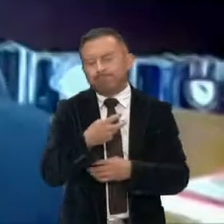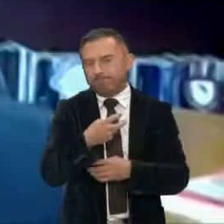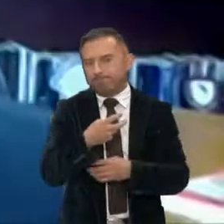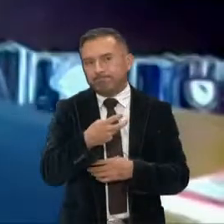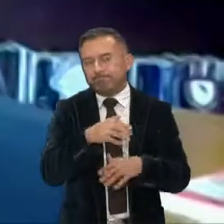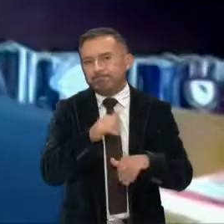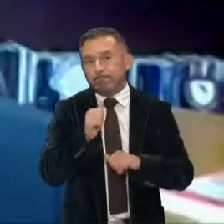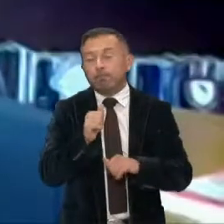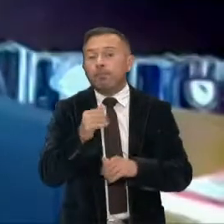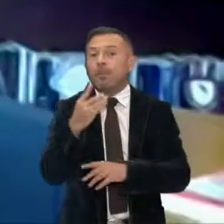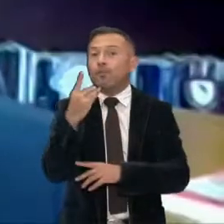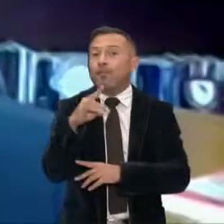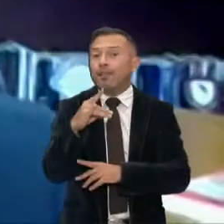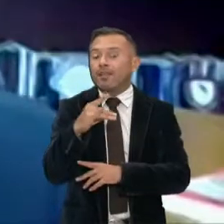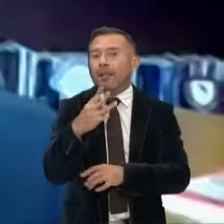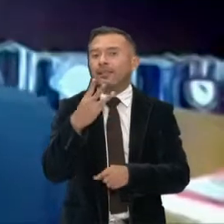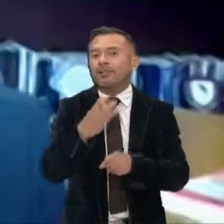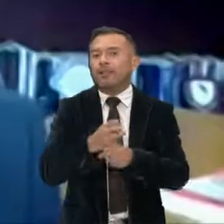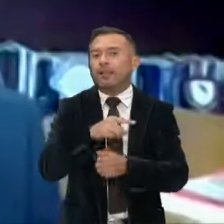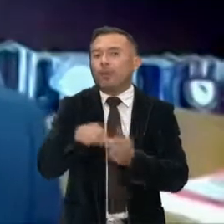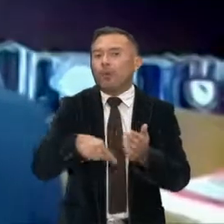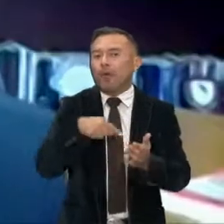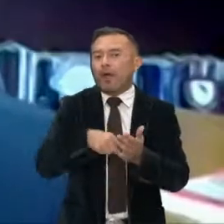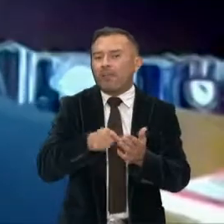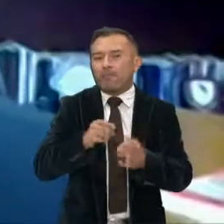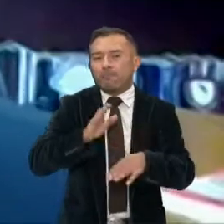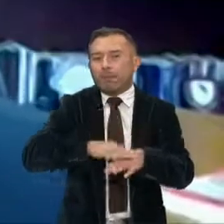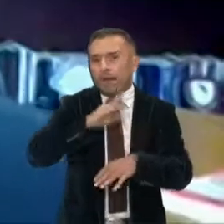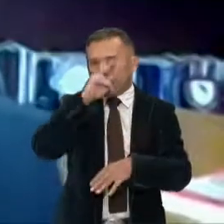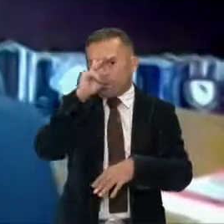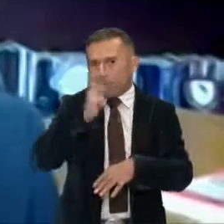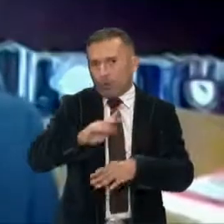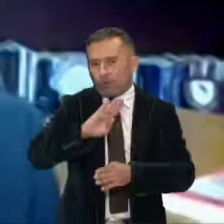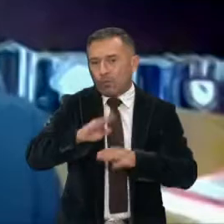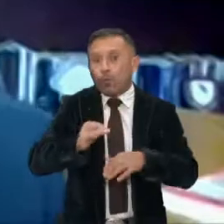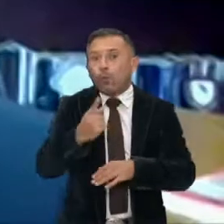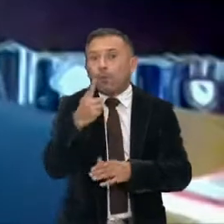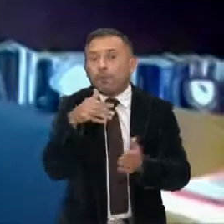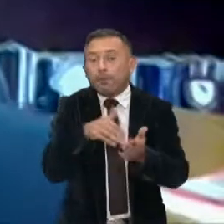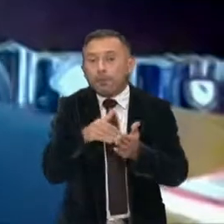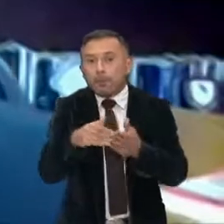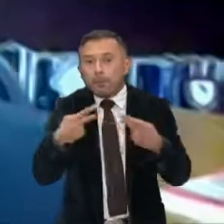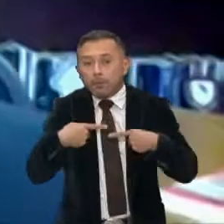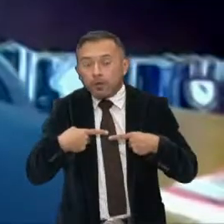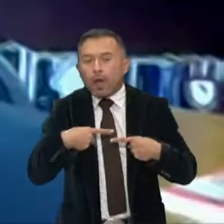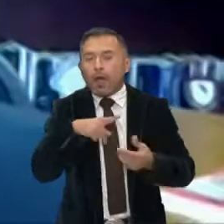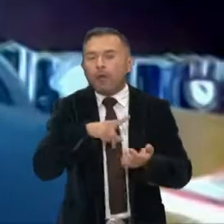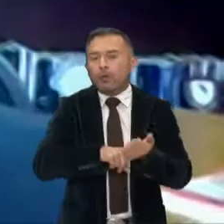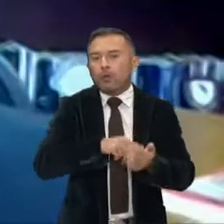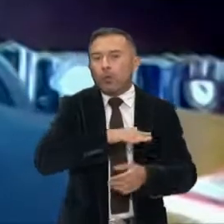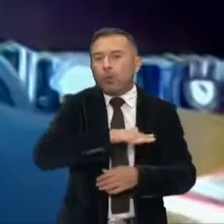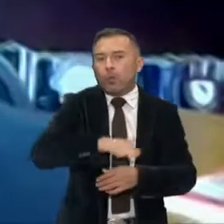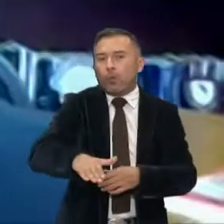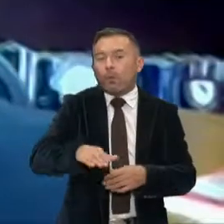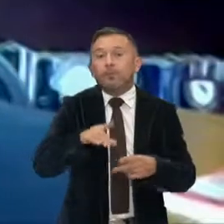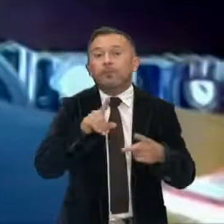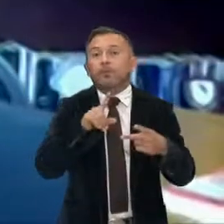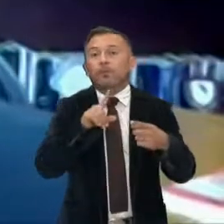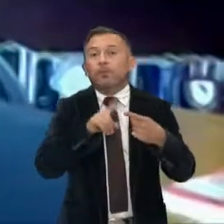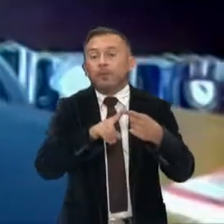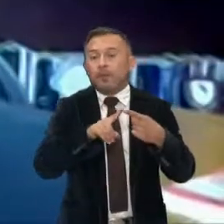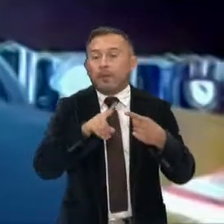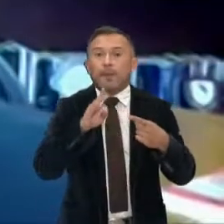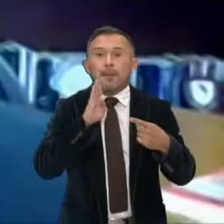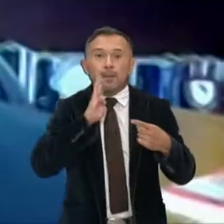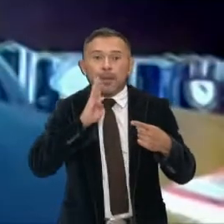So this makes Bolivia to have the third country that has experienced more deaths